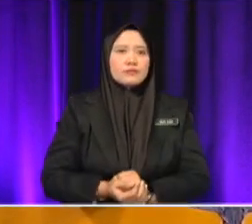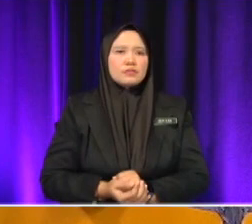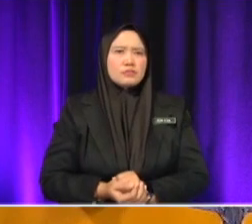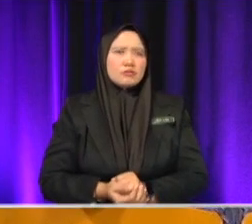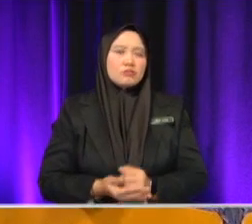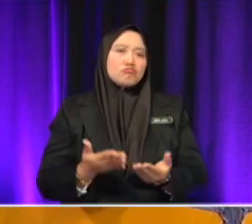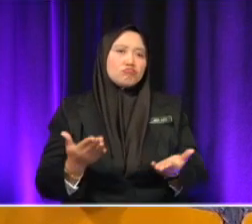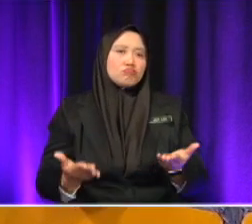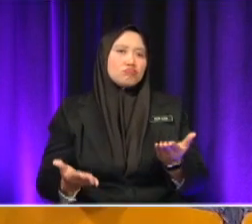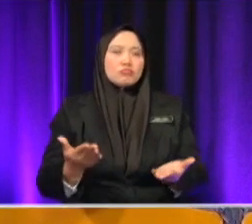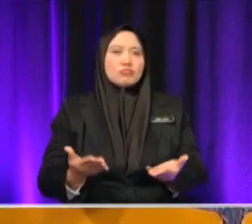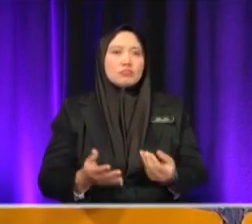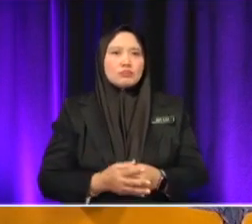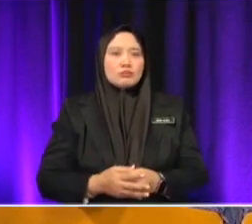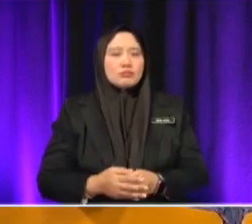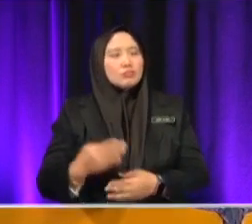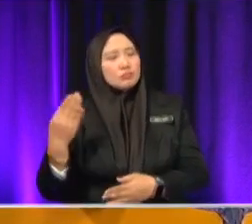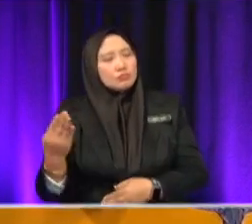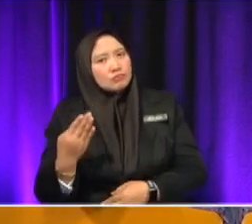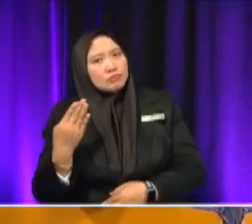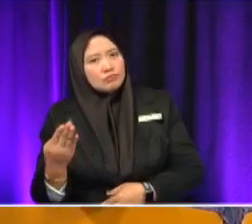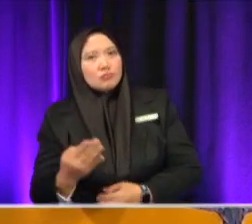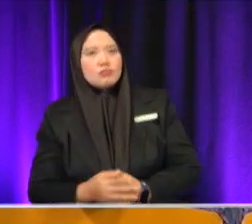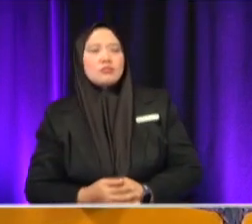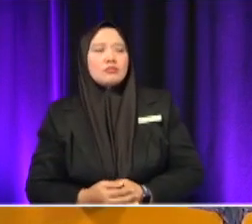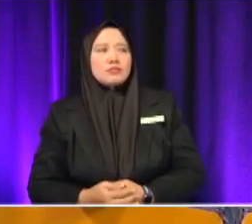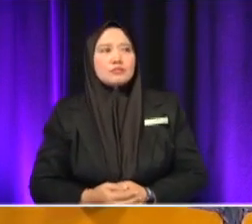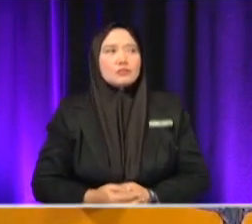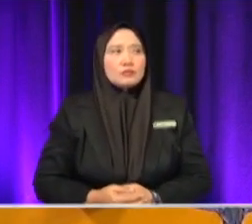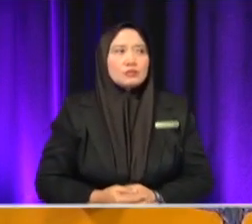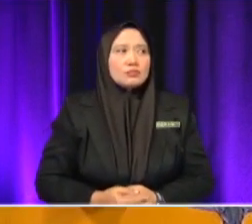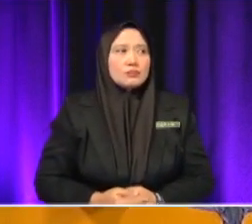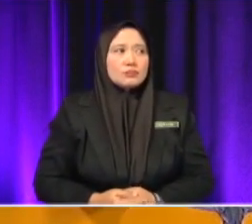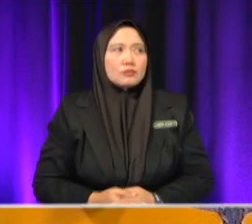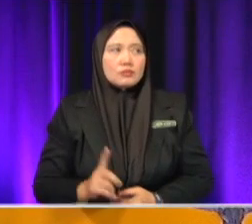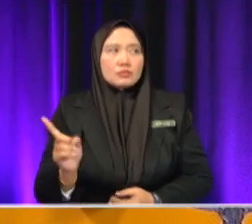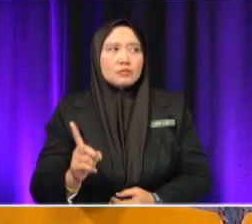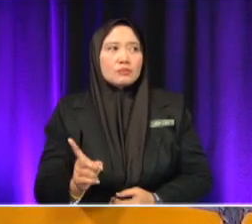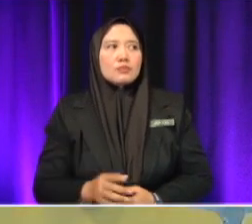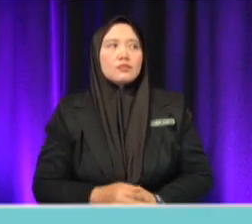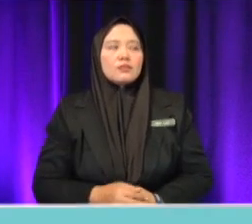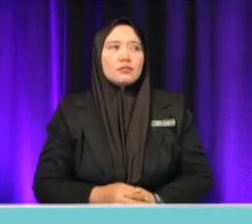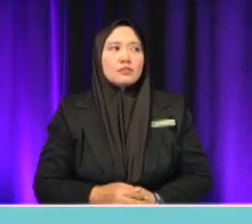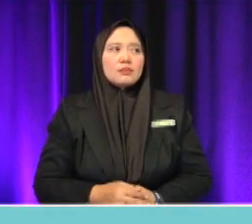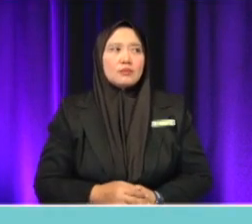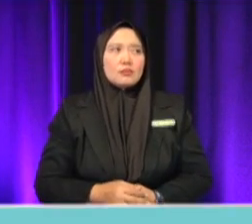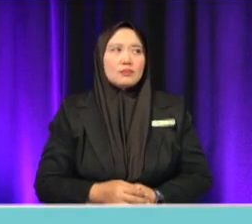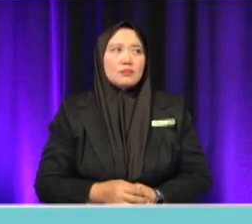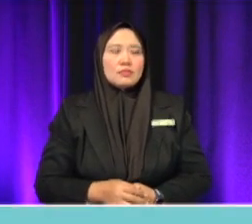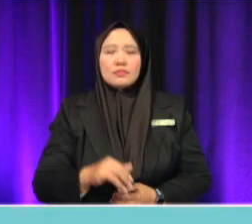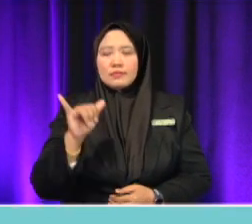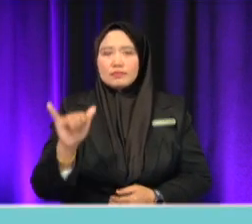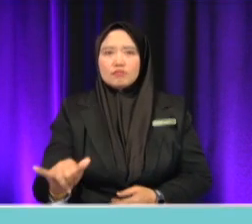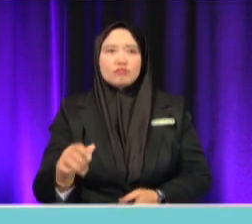quite common in reading comprehensions as well. So we have which statement is true means we have